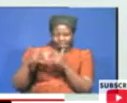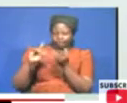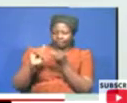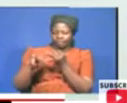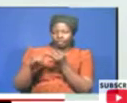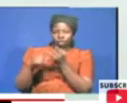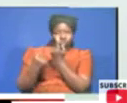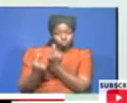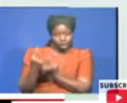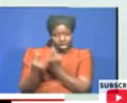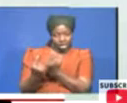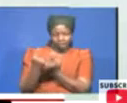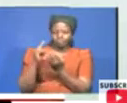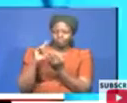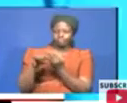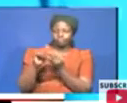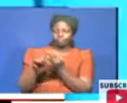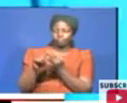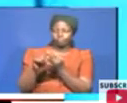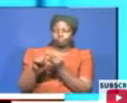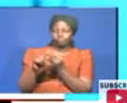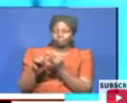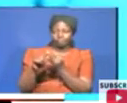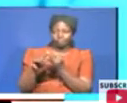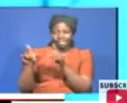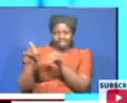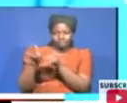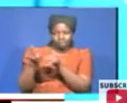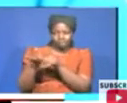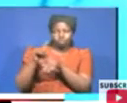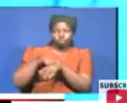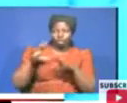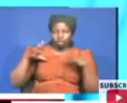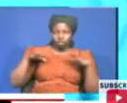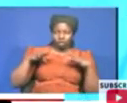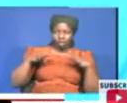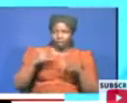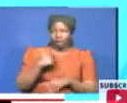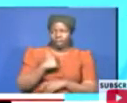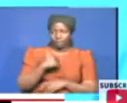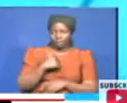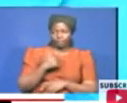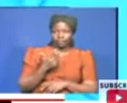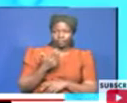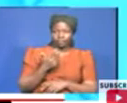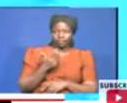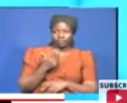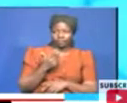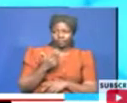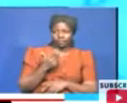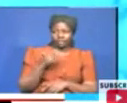Kukale. Then in the same college, during holidays, we have